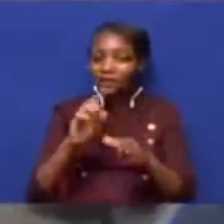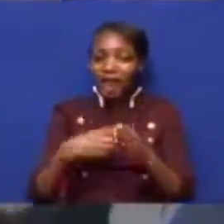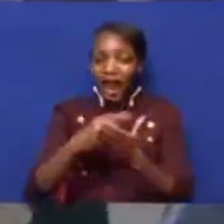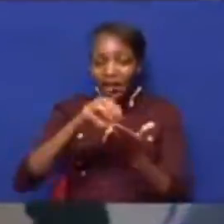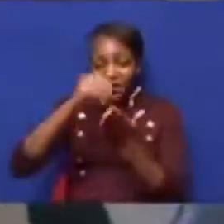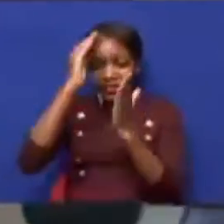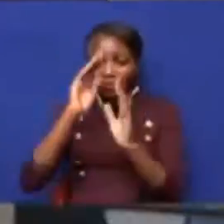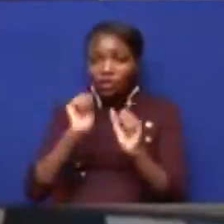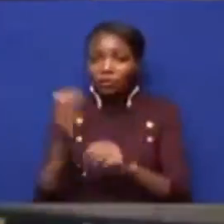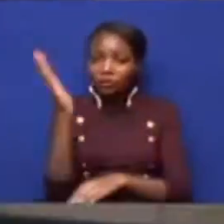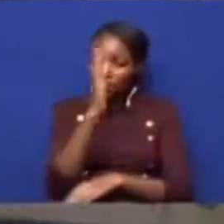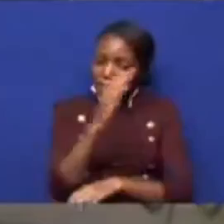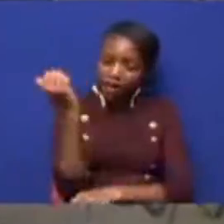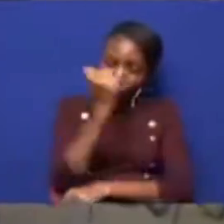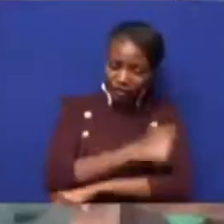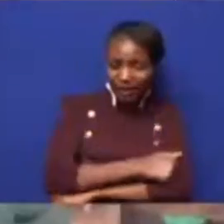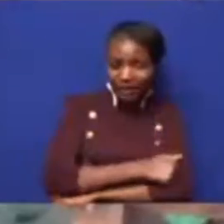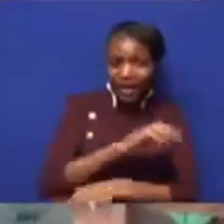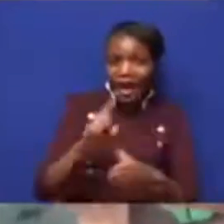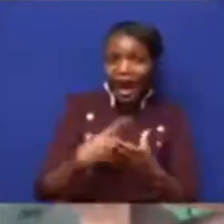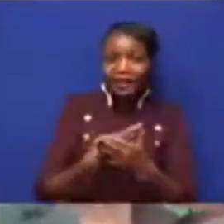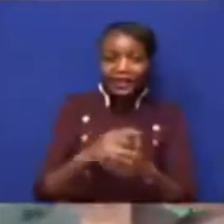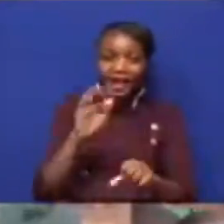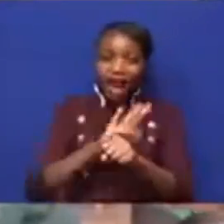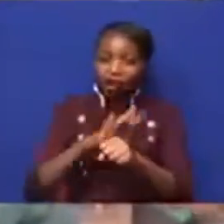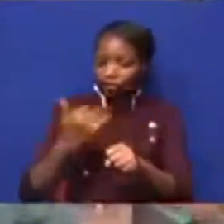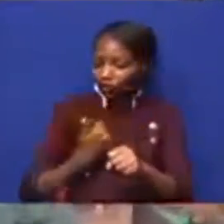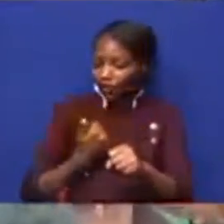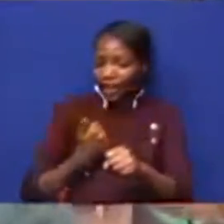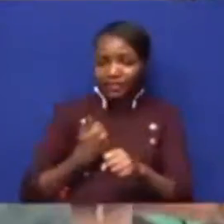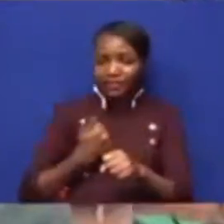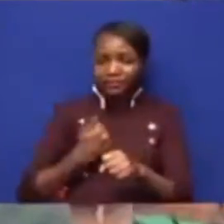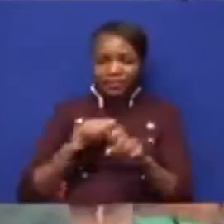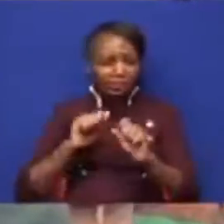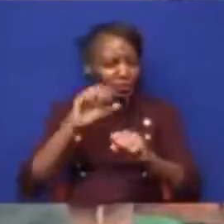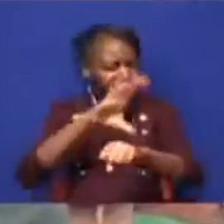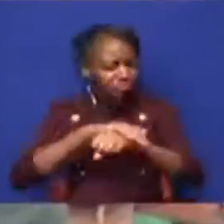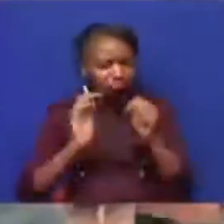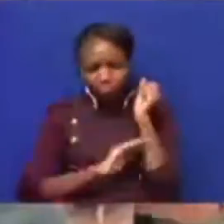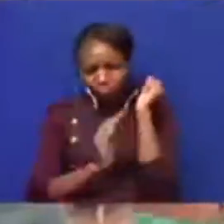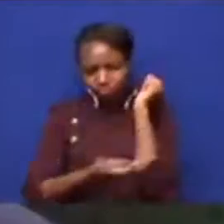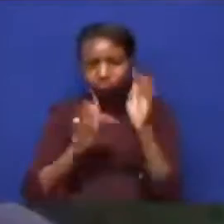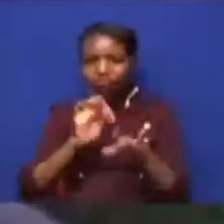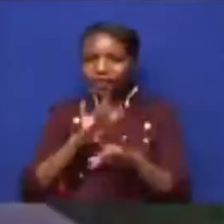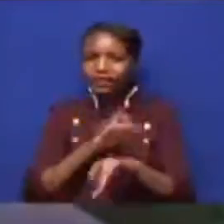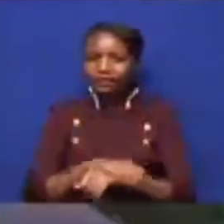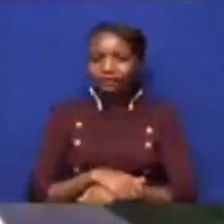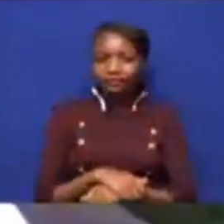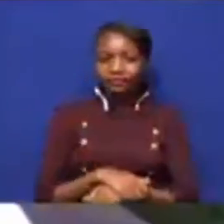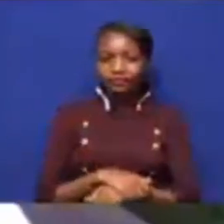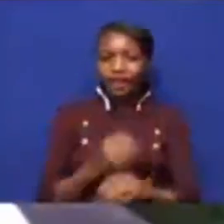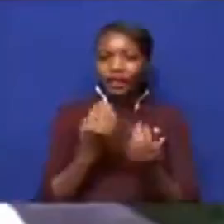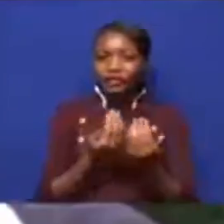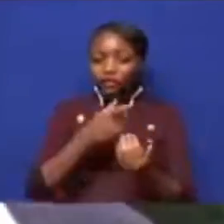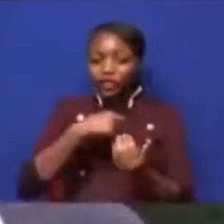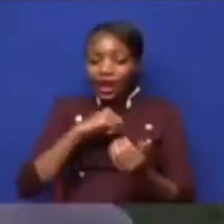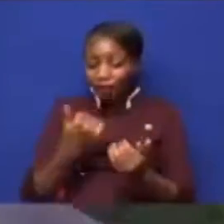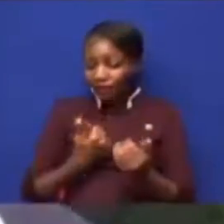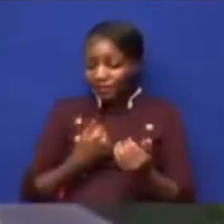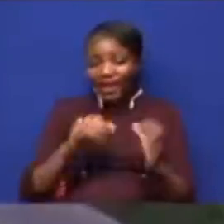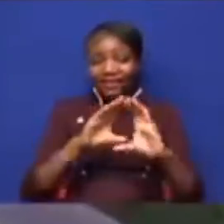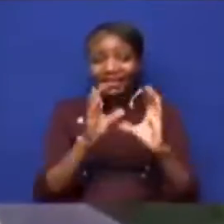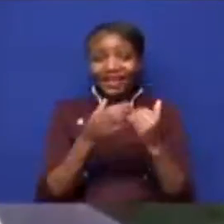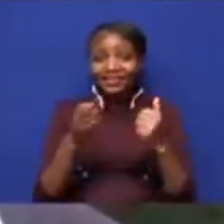and students went back to class, as most girls are at a risk of falling pregnant at an early age. Watoto wetu wasichana wa standard